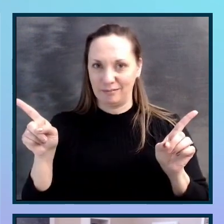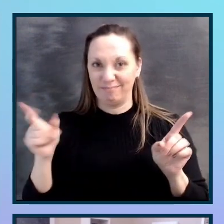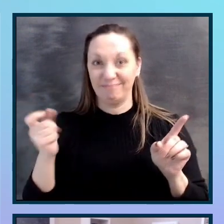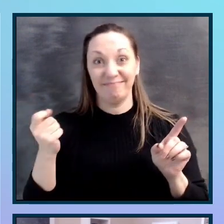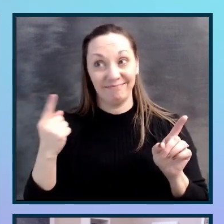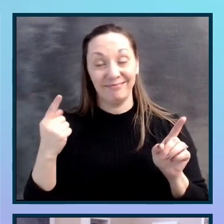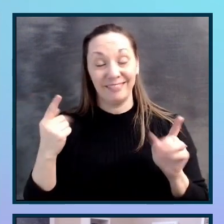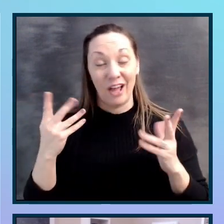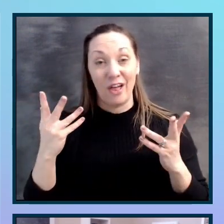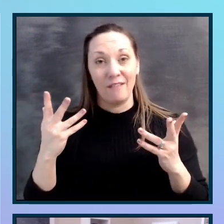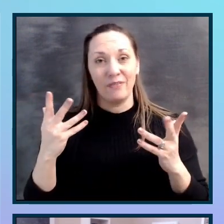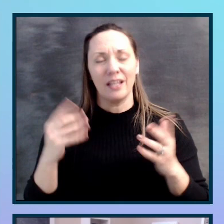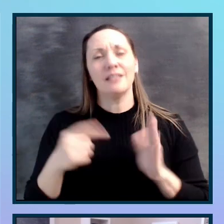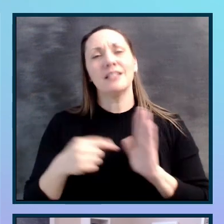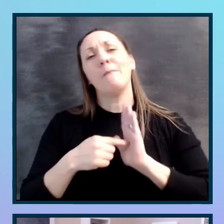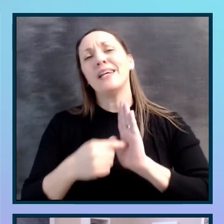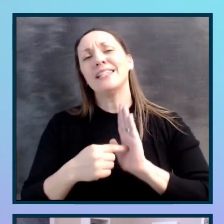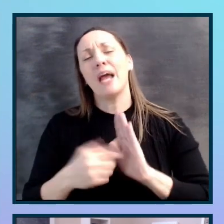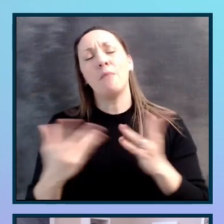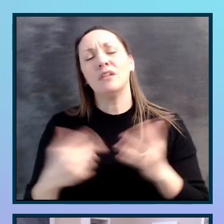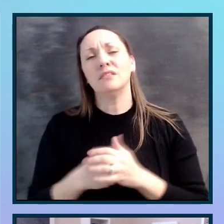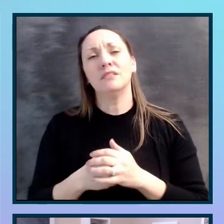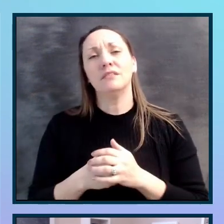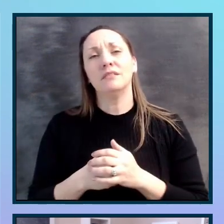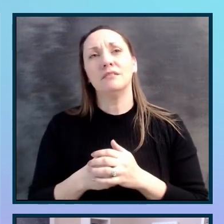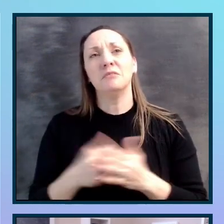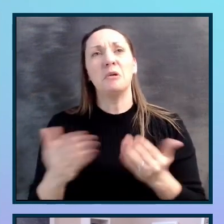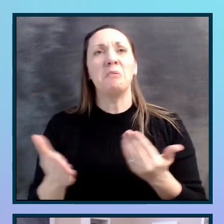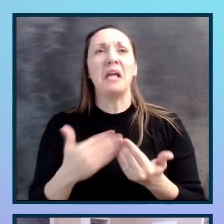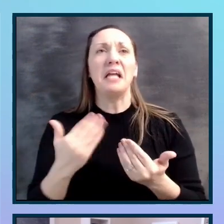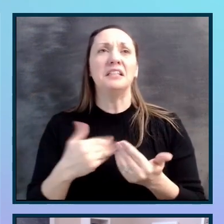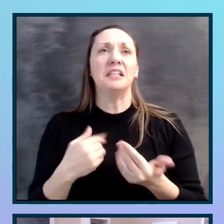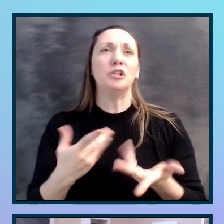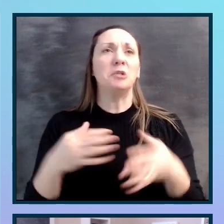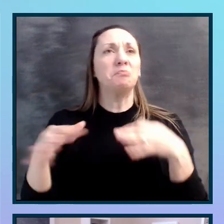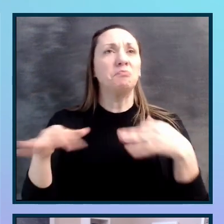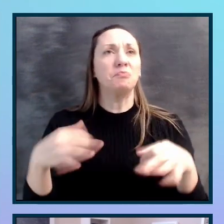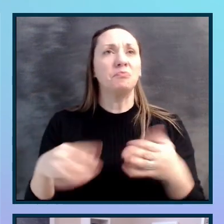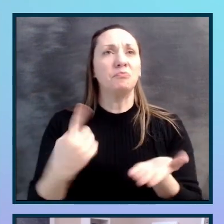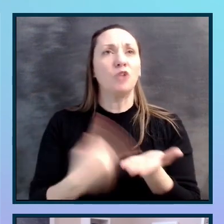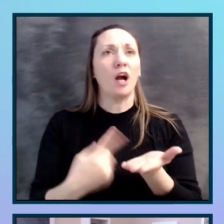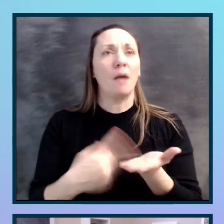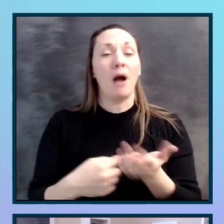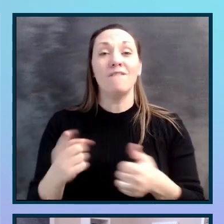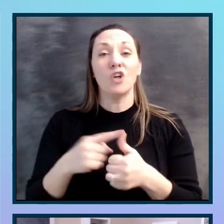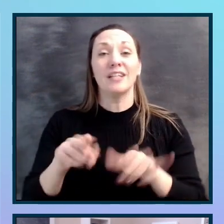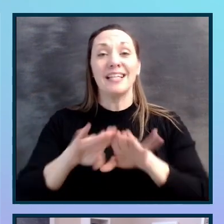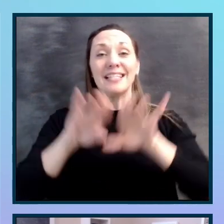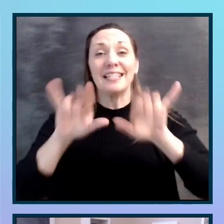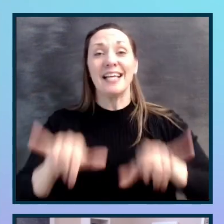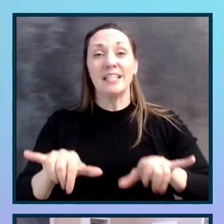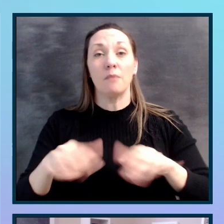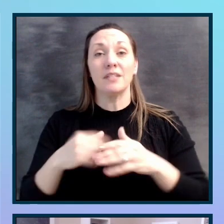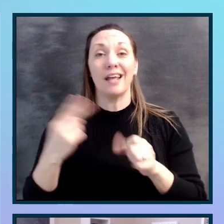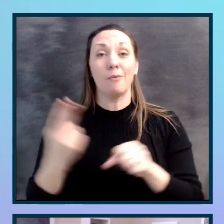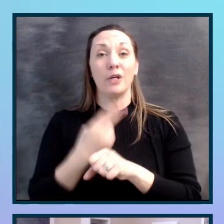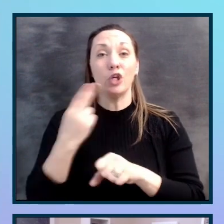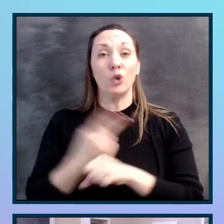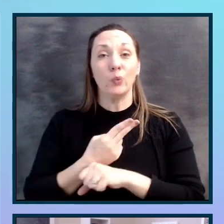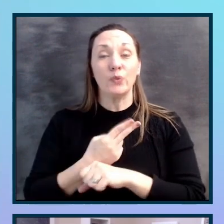some examples of this that are pretty easy to point to. First of all, systems that are being